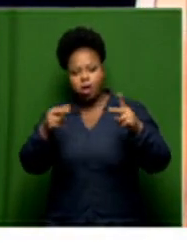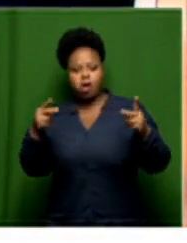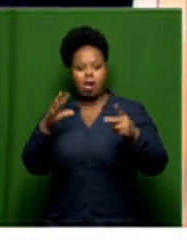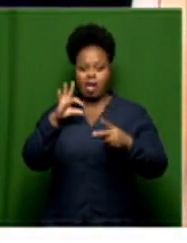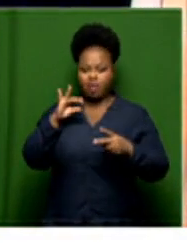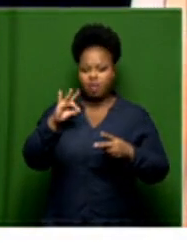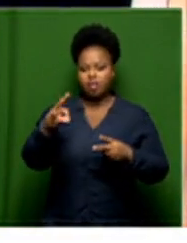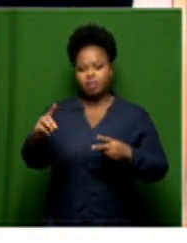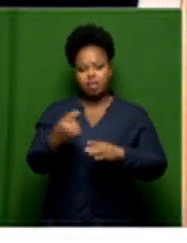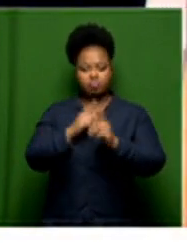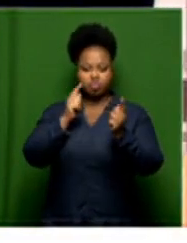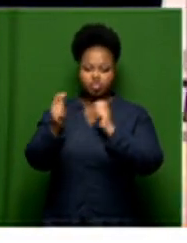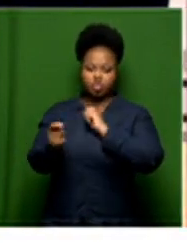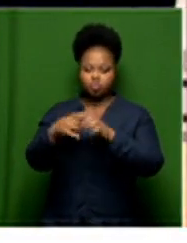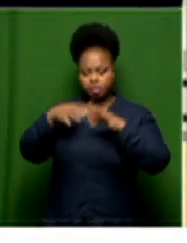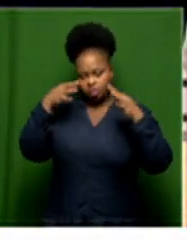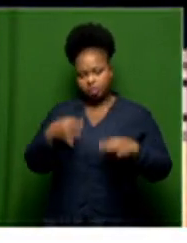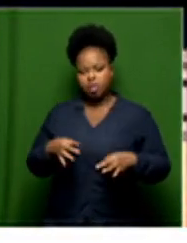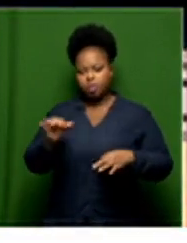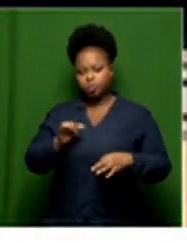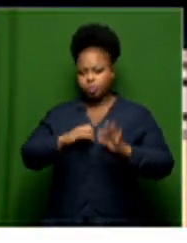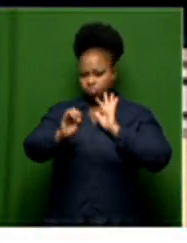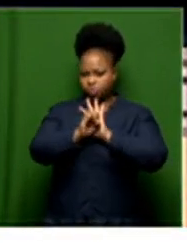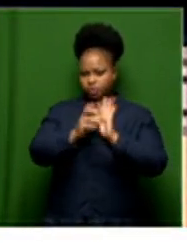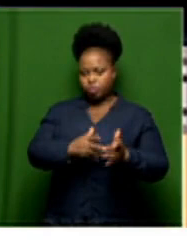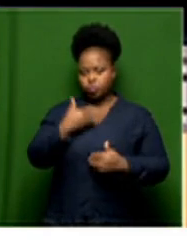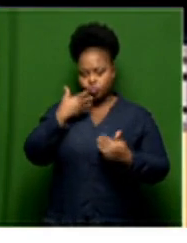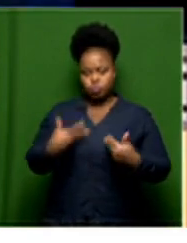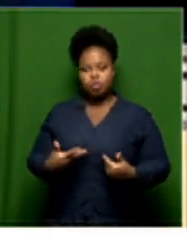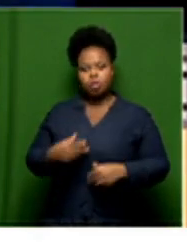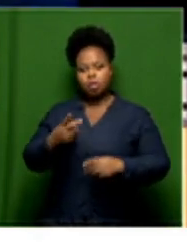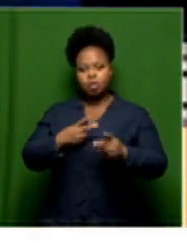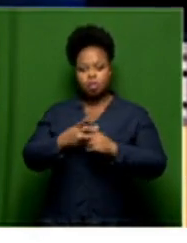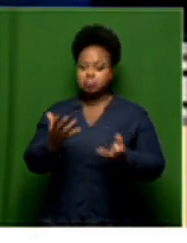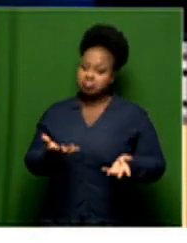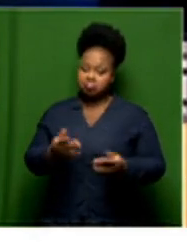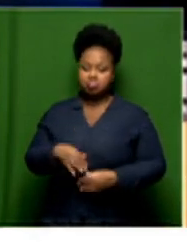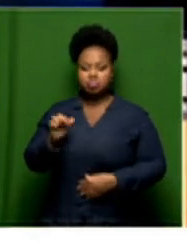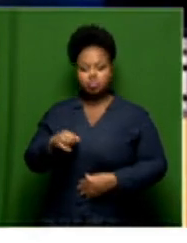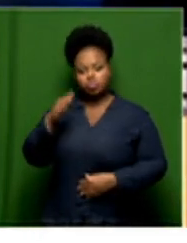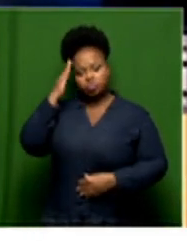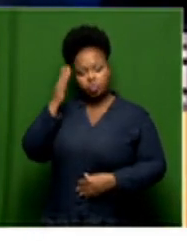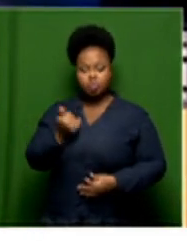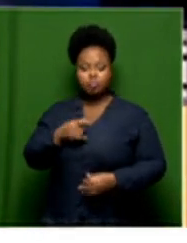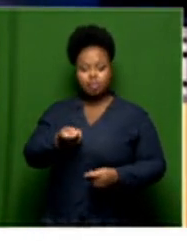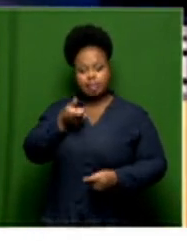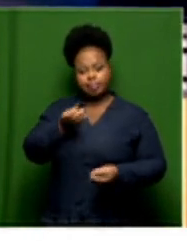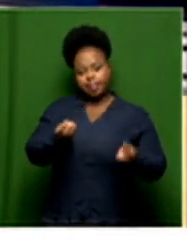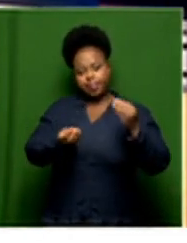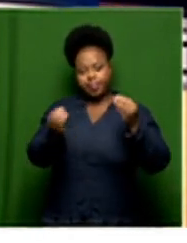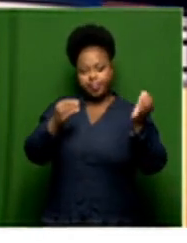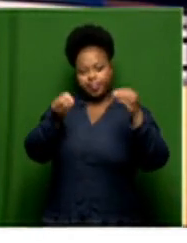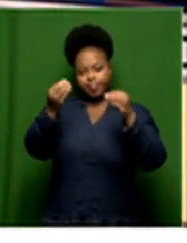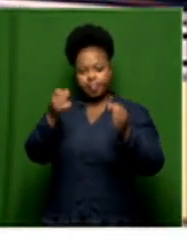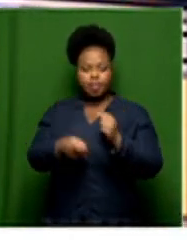and the next day that is in. You've got to decide, what your identity is and who you are. And of course, bring in some key elements of the